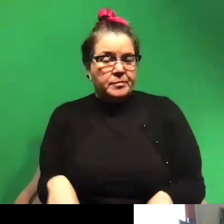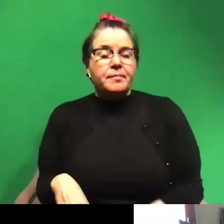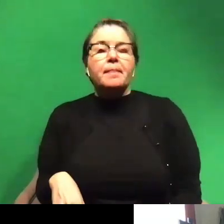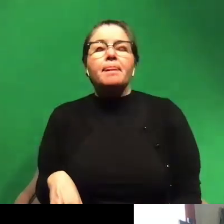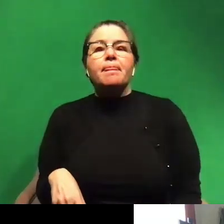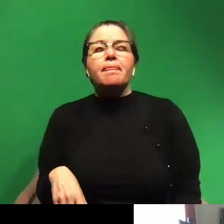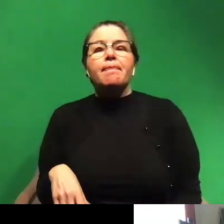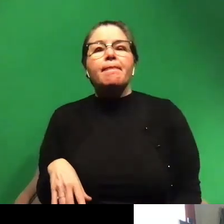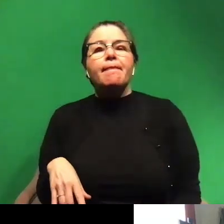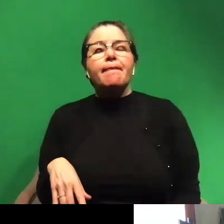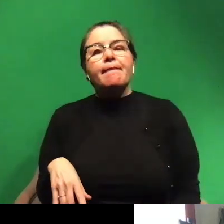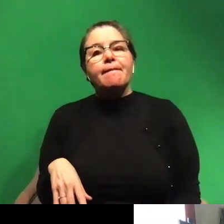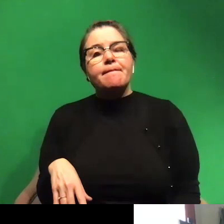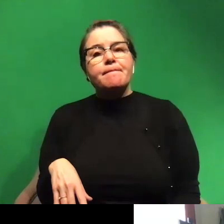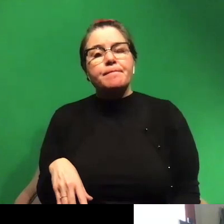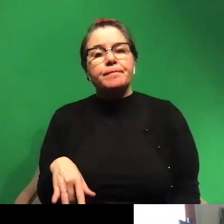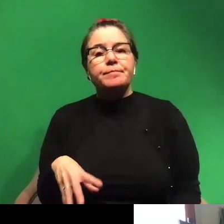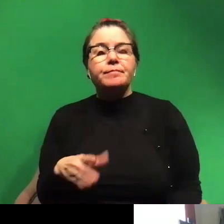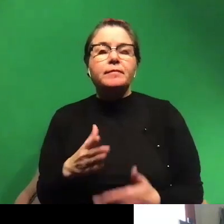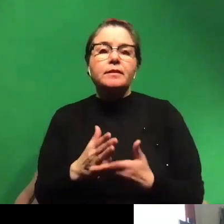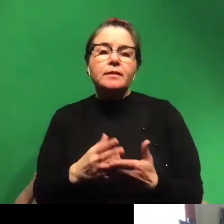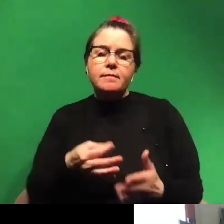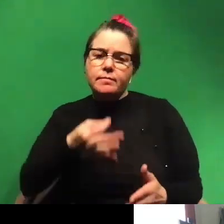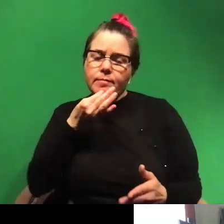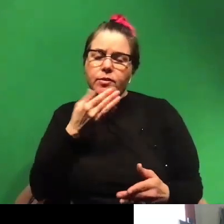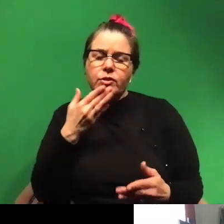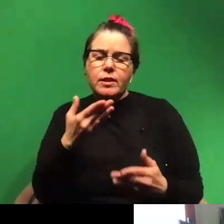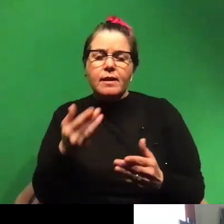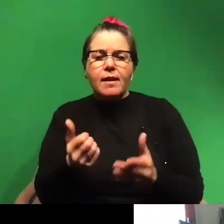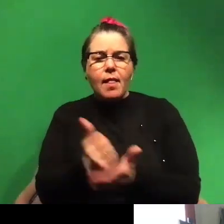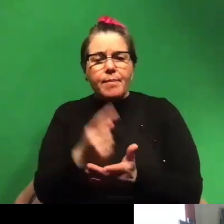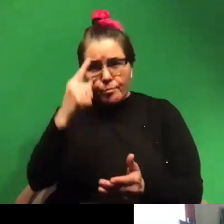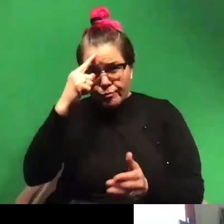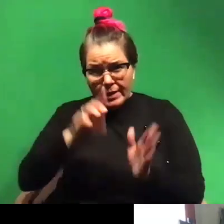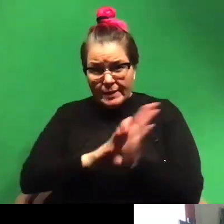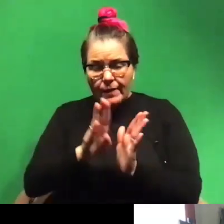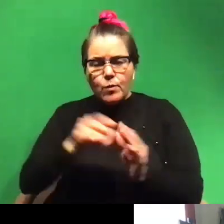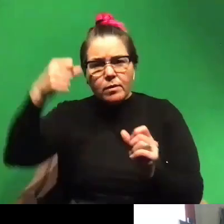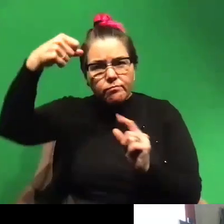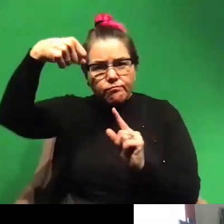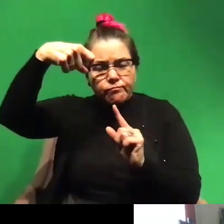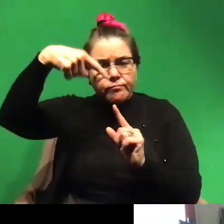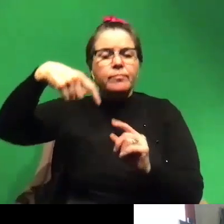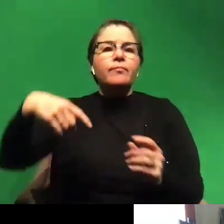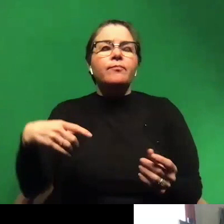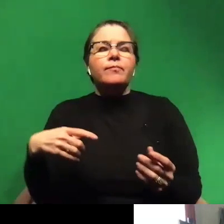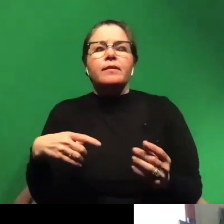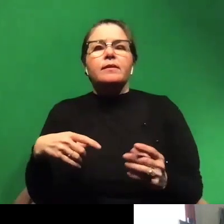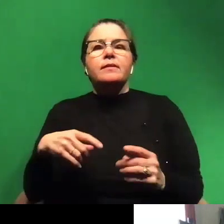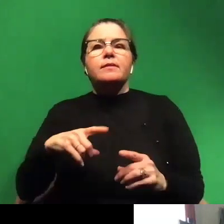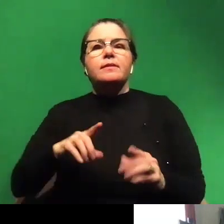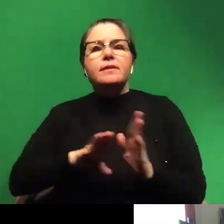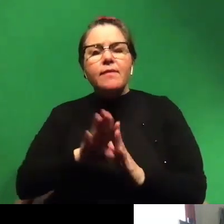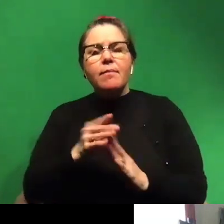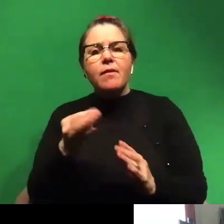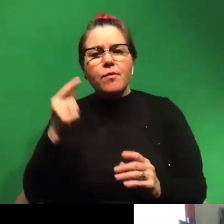them are really good at helping the brain develop. And so they stimulate the development of the